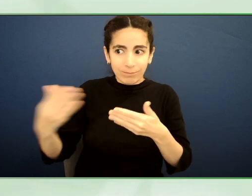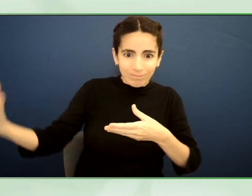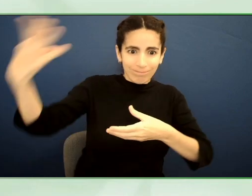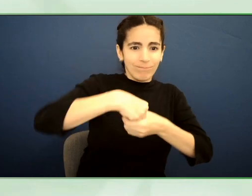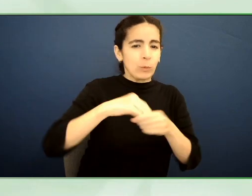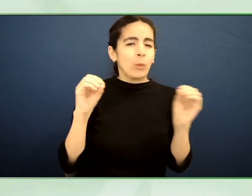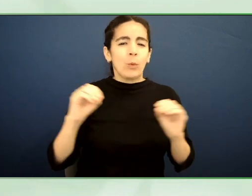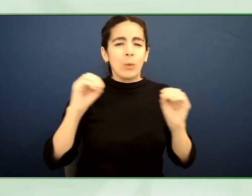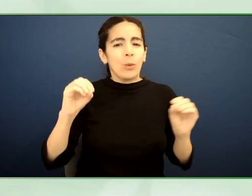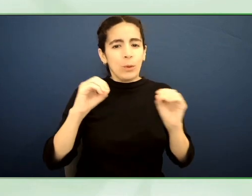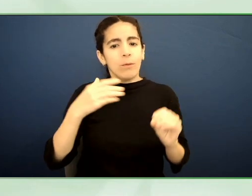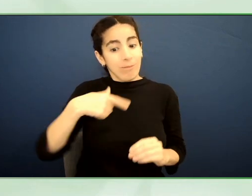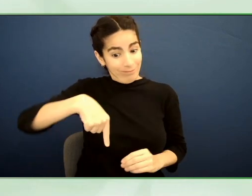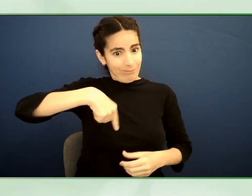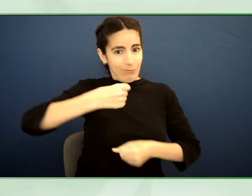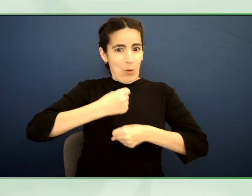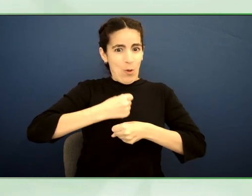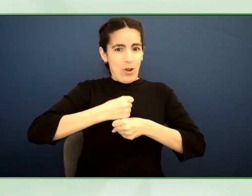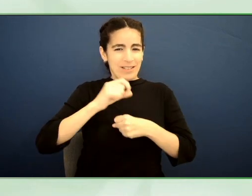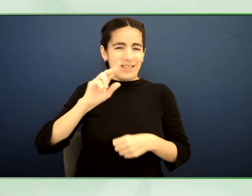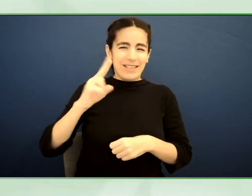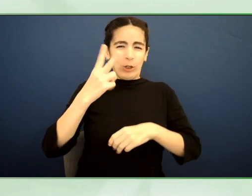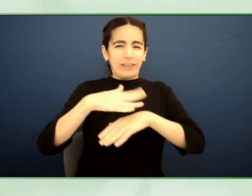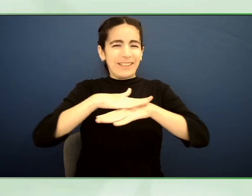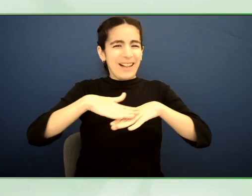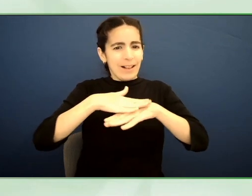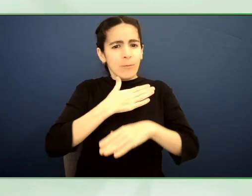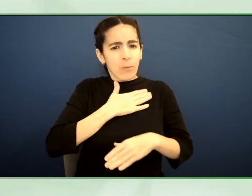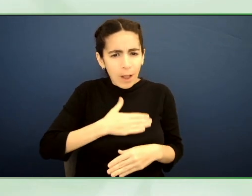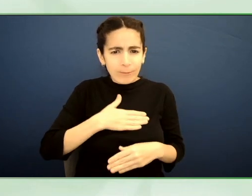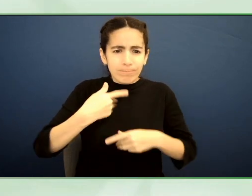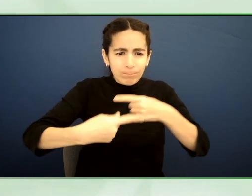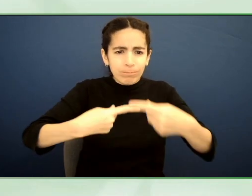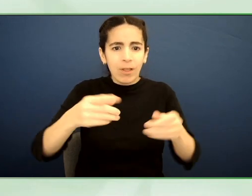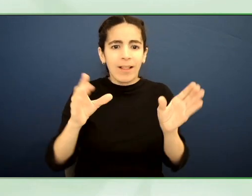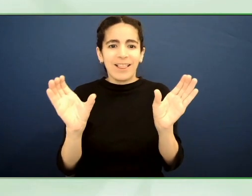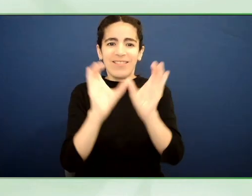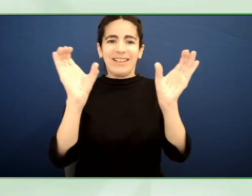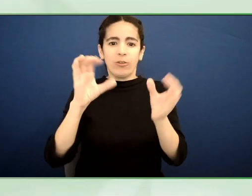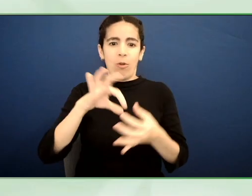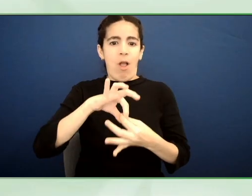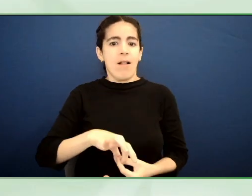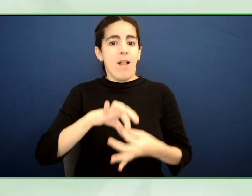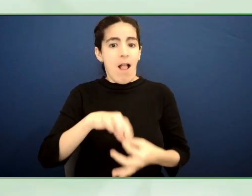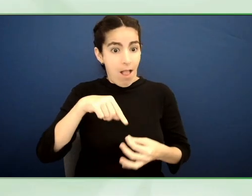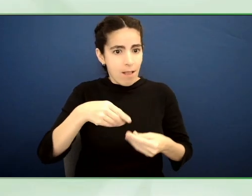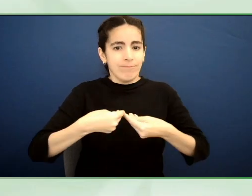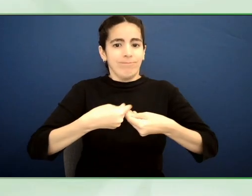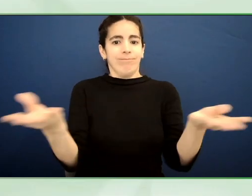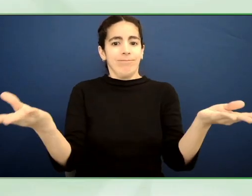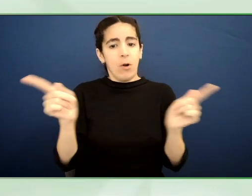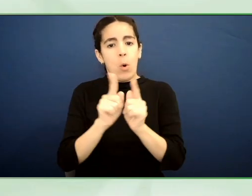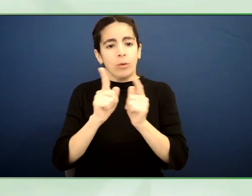developing a yoga certification process and a fitness certification process that is accessible so that we can empower